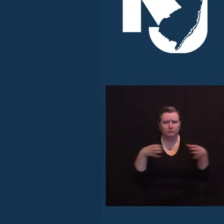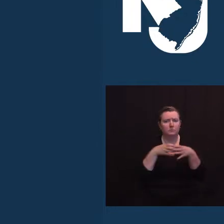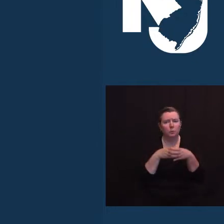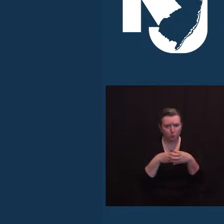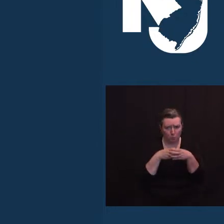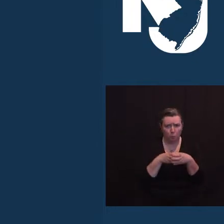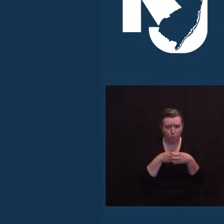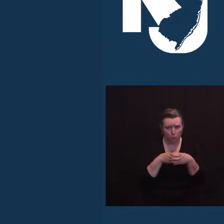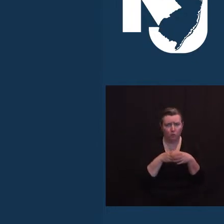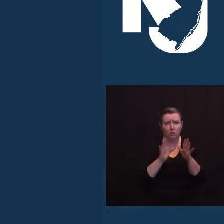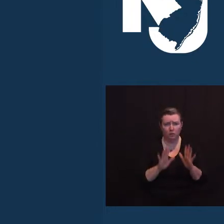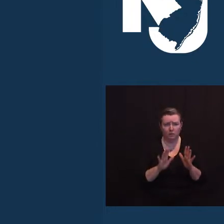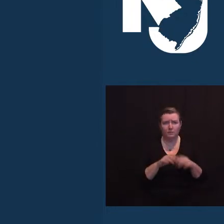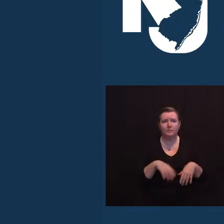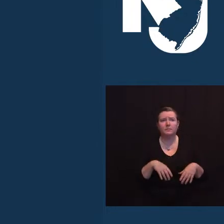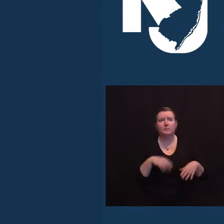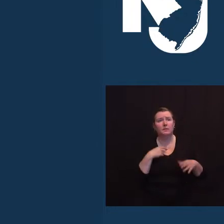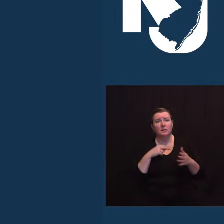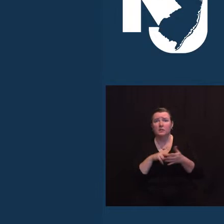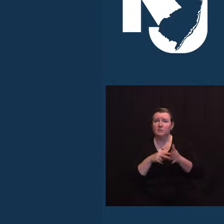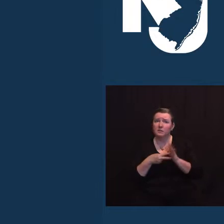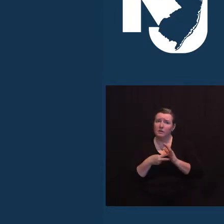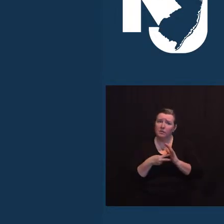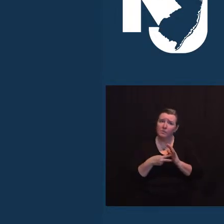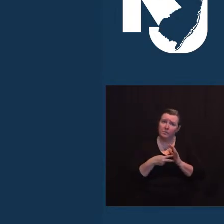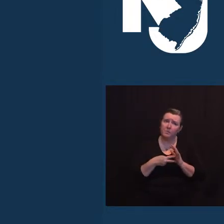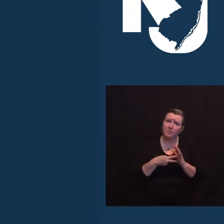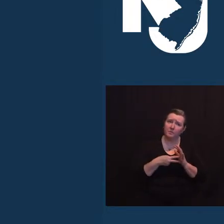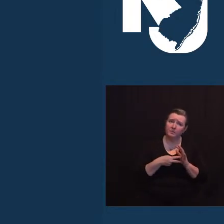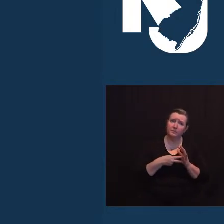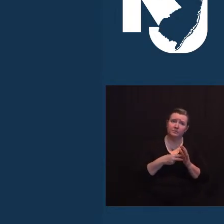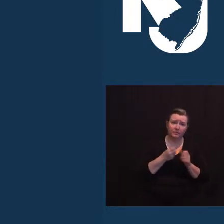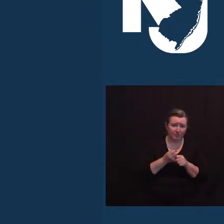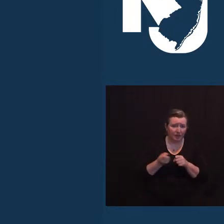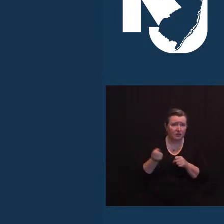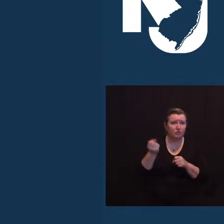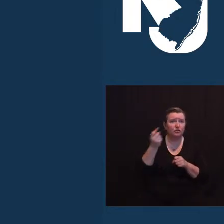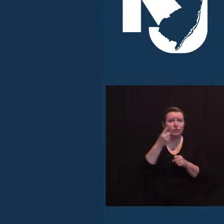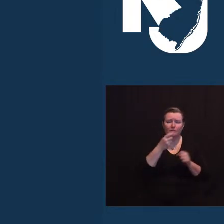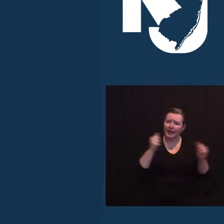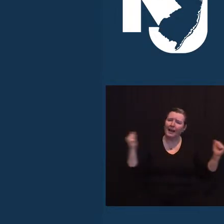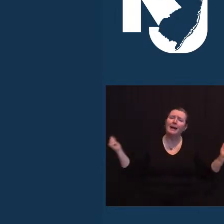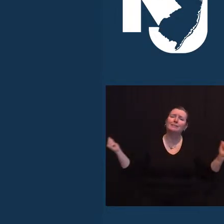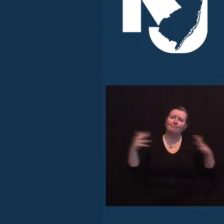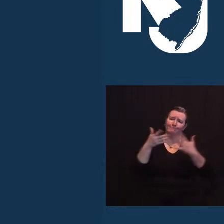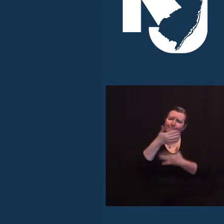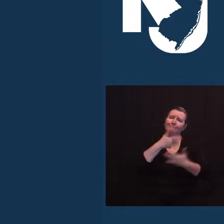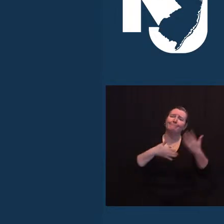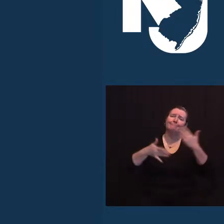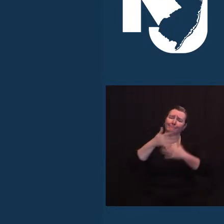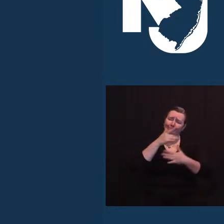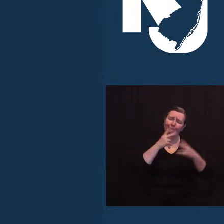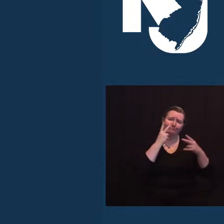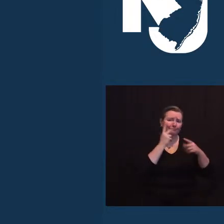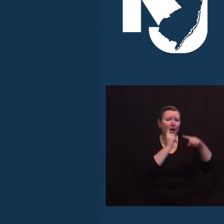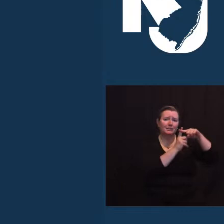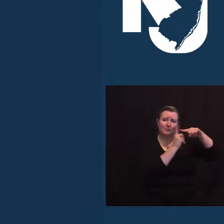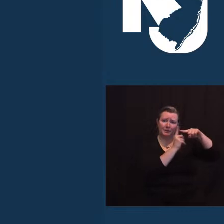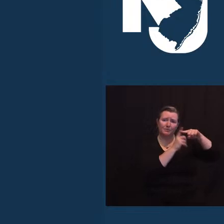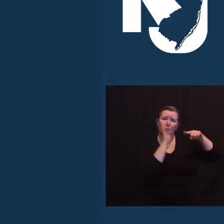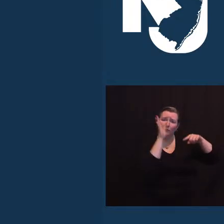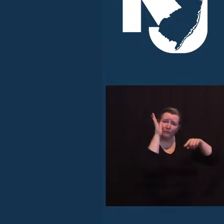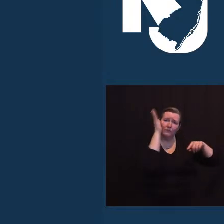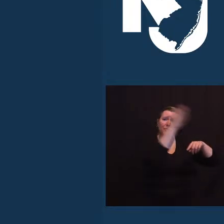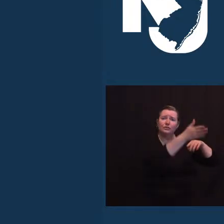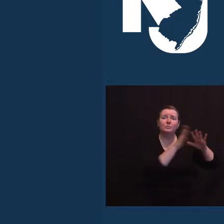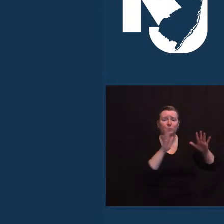guarantee that we'll be able to all gather together again next year, and we are completely confident we will be able to do that. And if it is